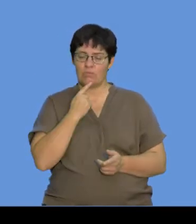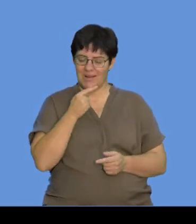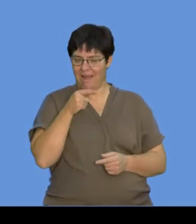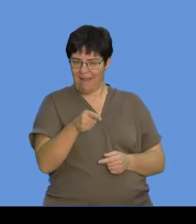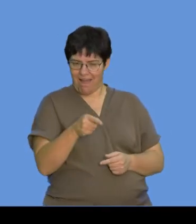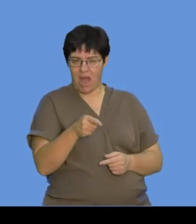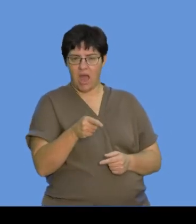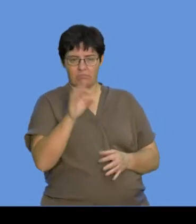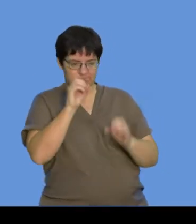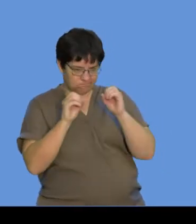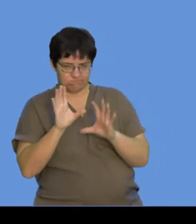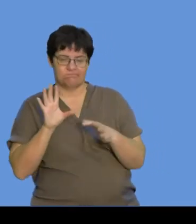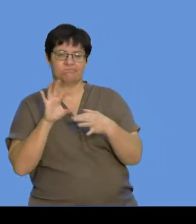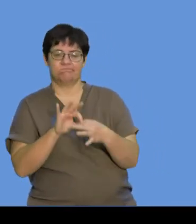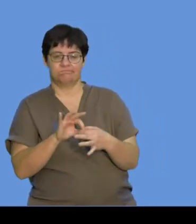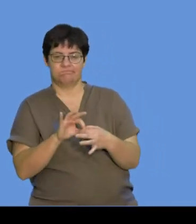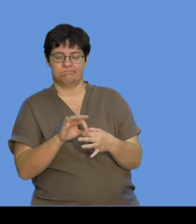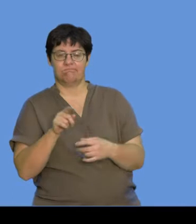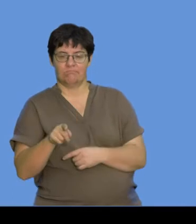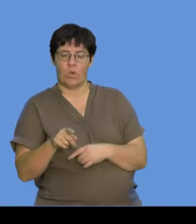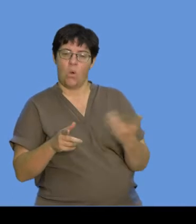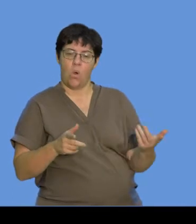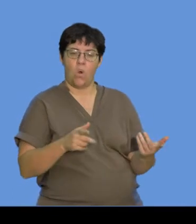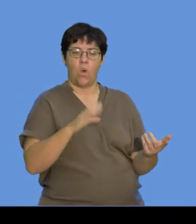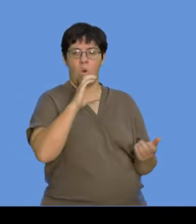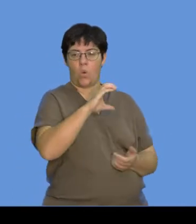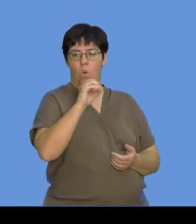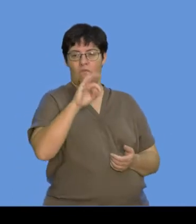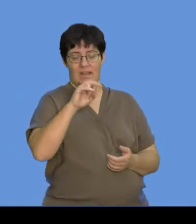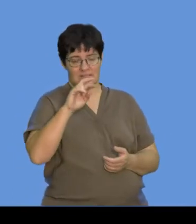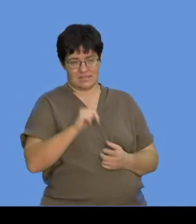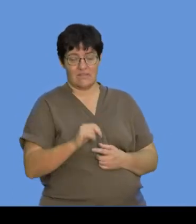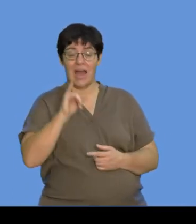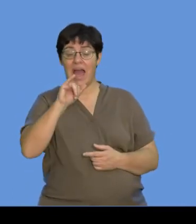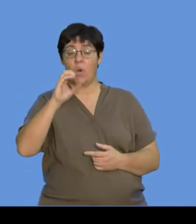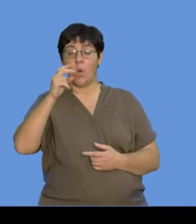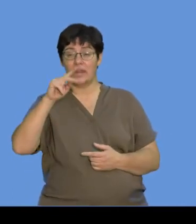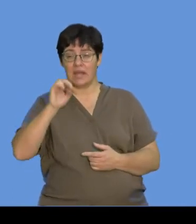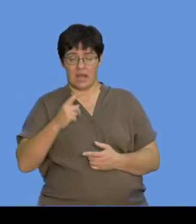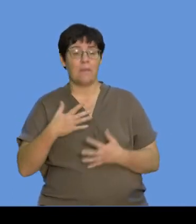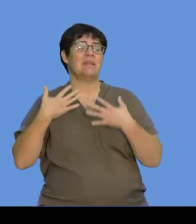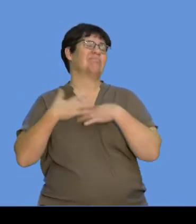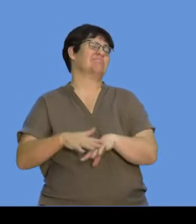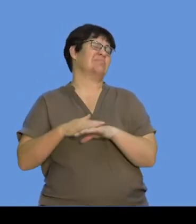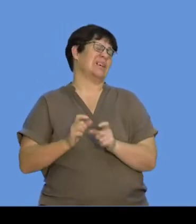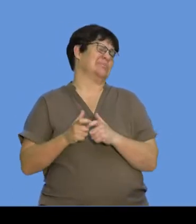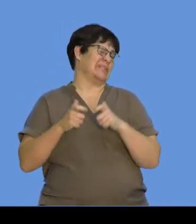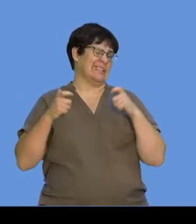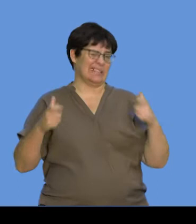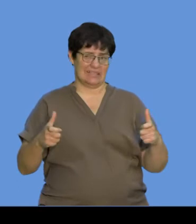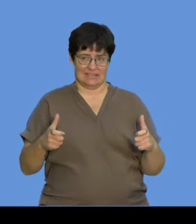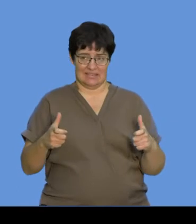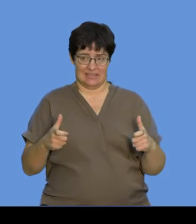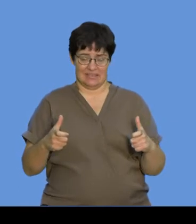up, an ionic compound versus those that make up a covalent compound. So if it's ionic, they give us a giant network